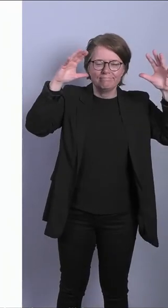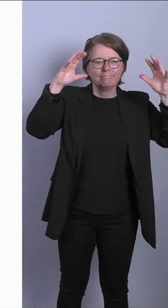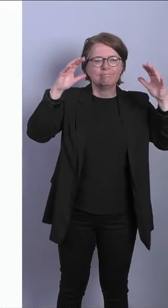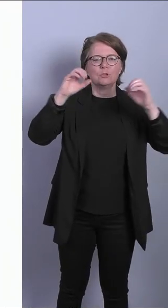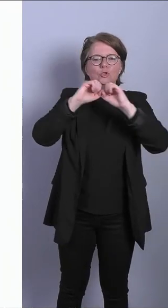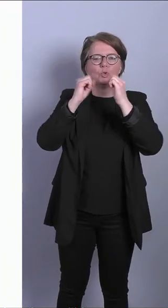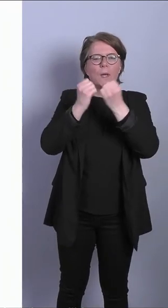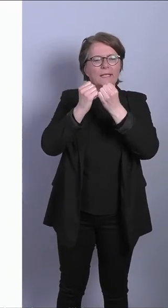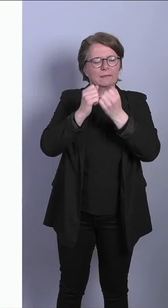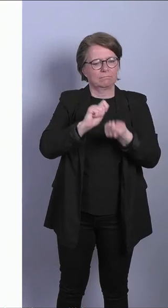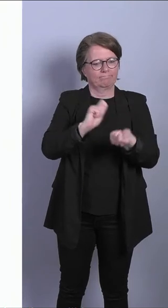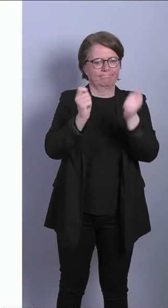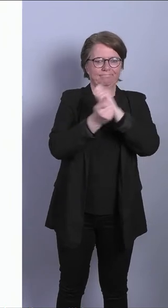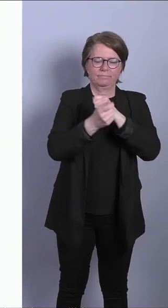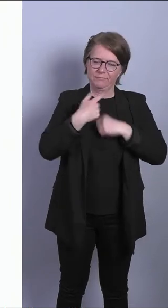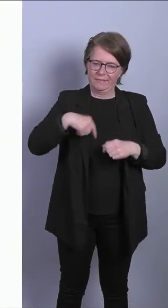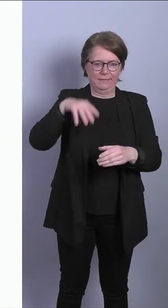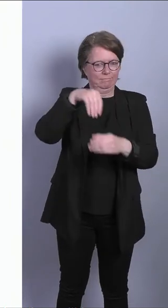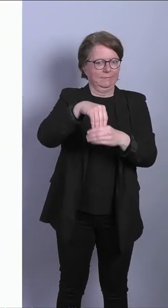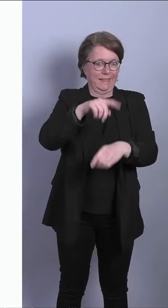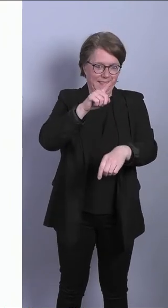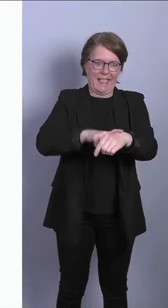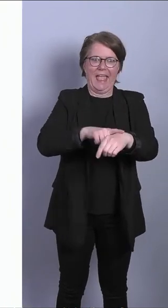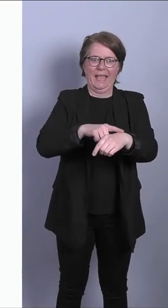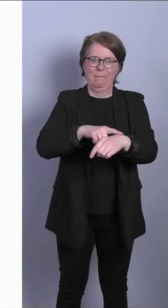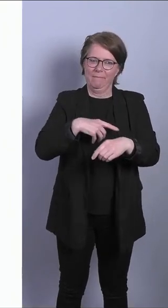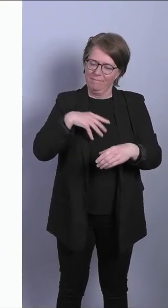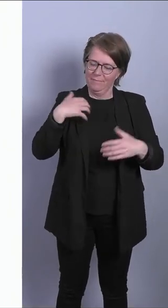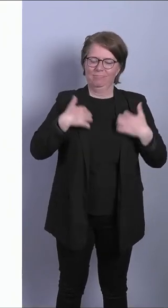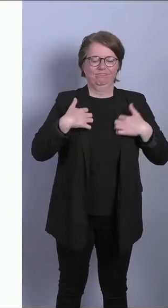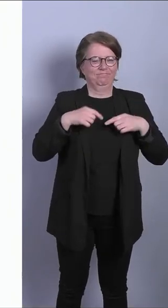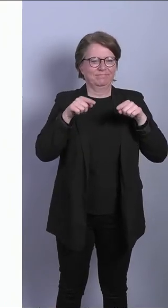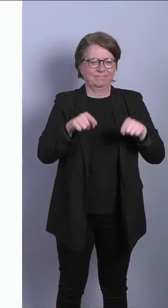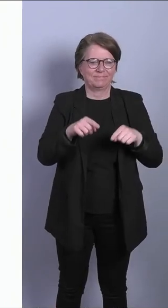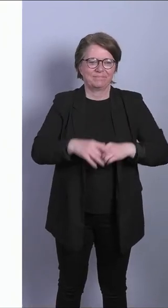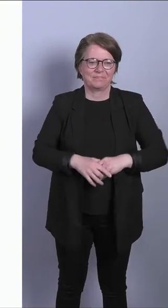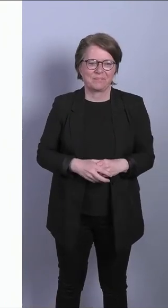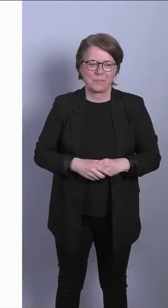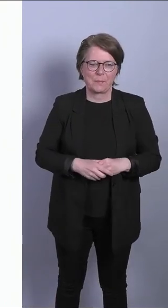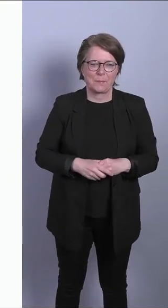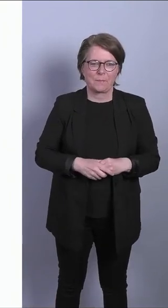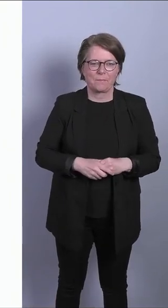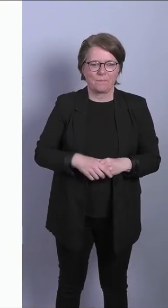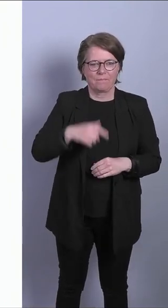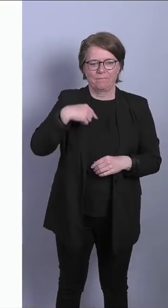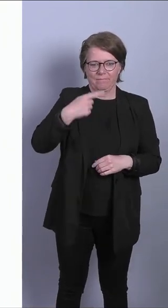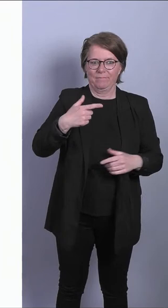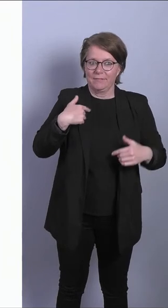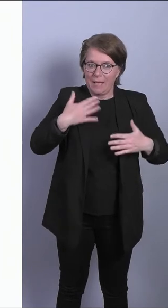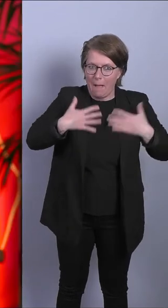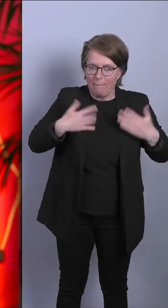you at the World Games in Berlin in a few short days.